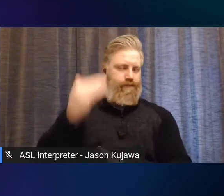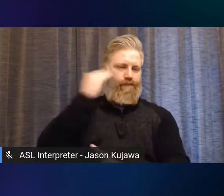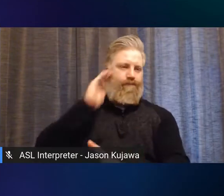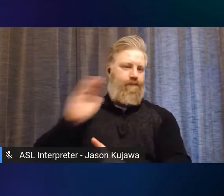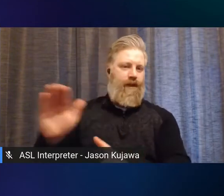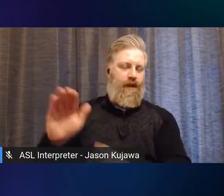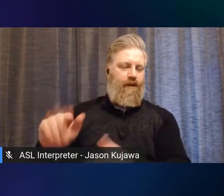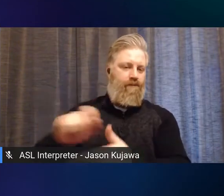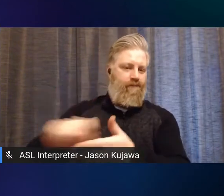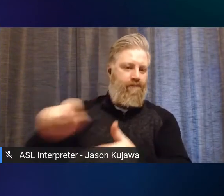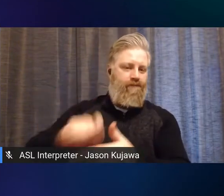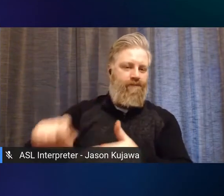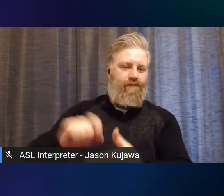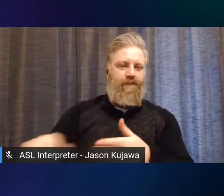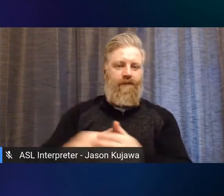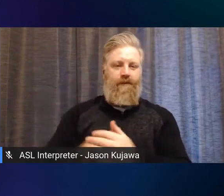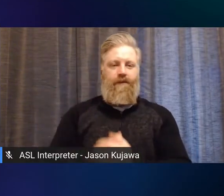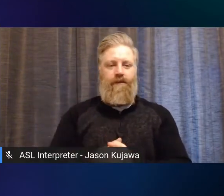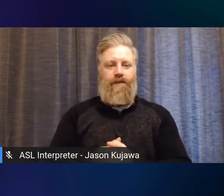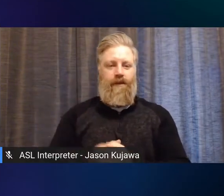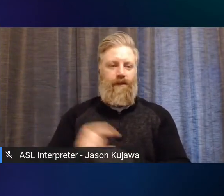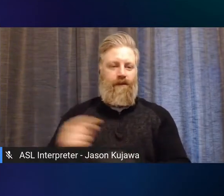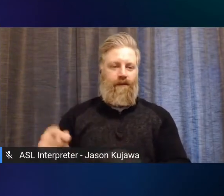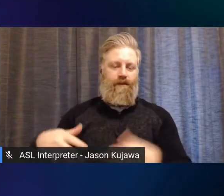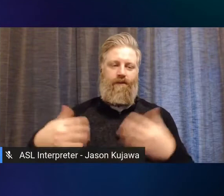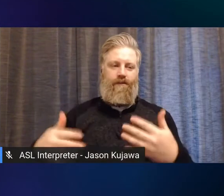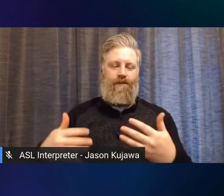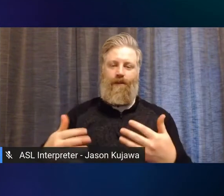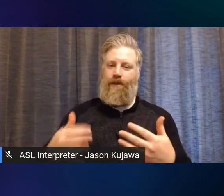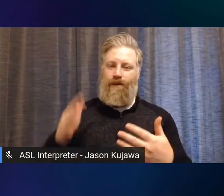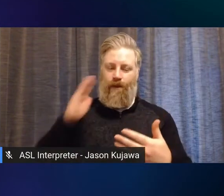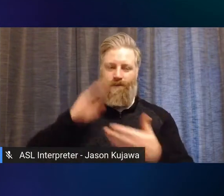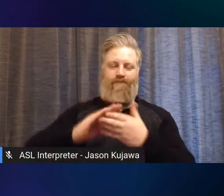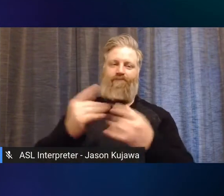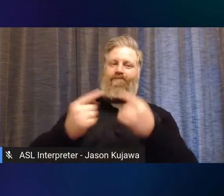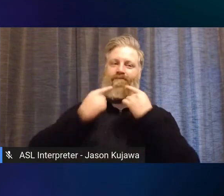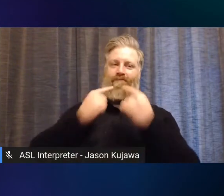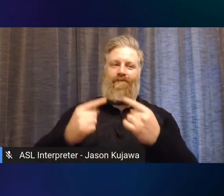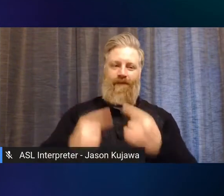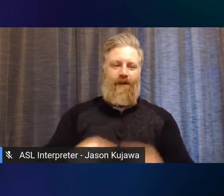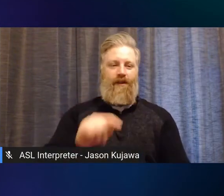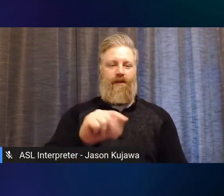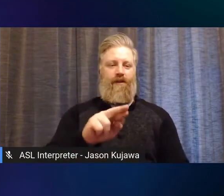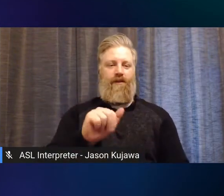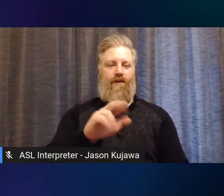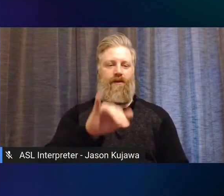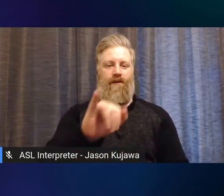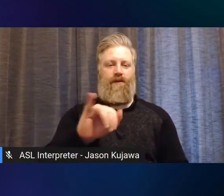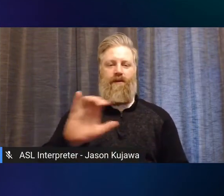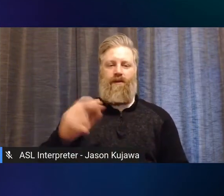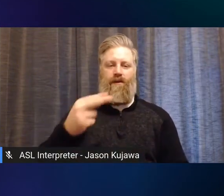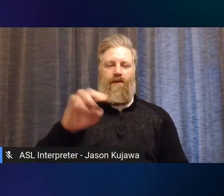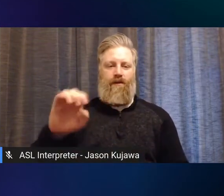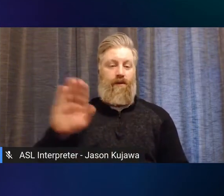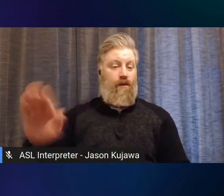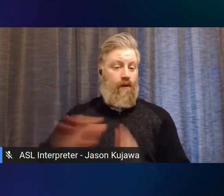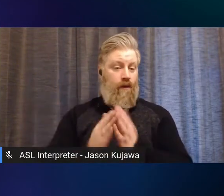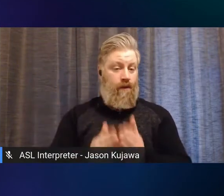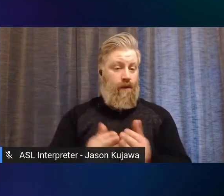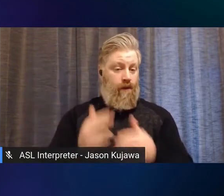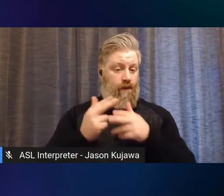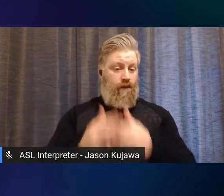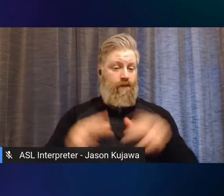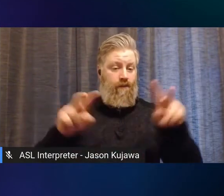as an icon in the making. Give it up for the great Tracy Chi for her book, We Are Not